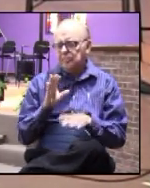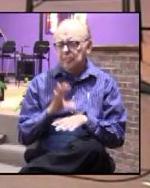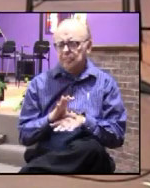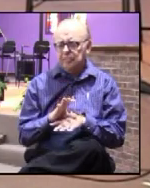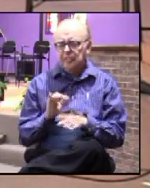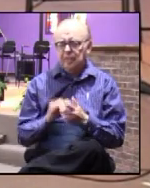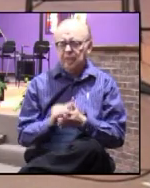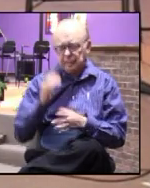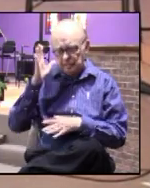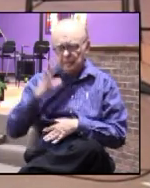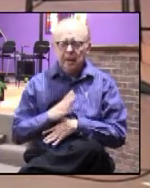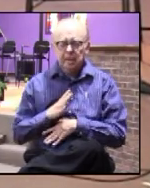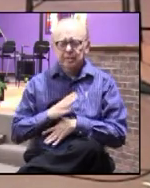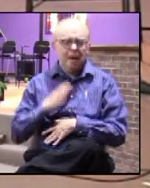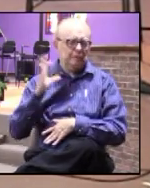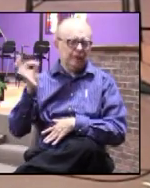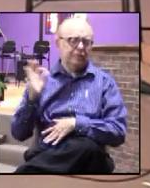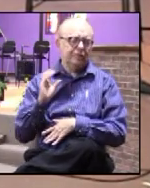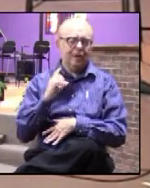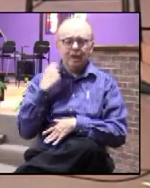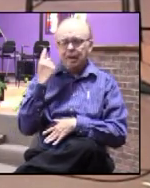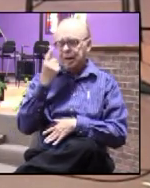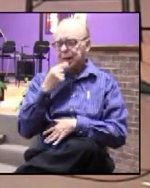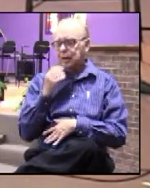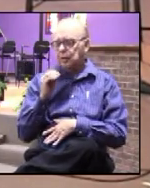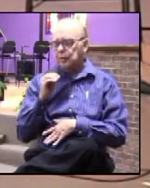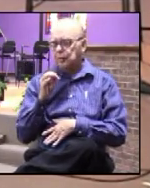that preaches, he looks cool.